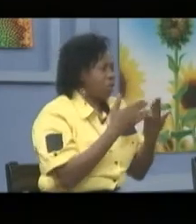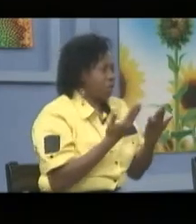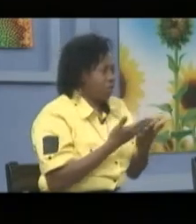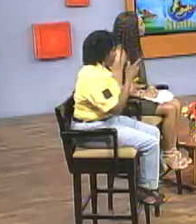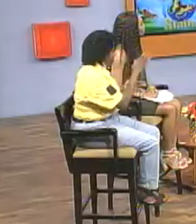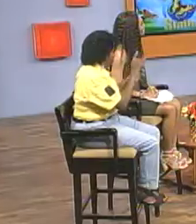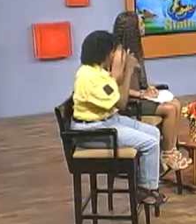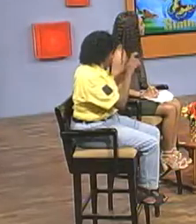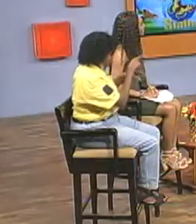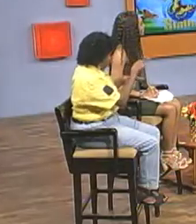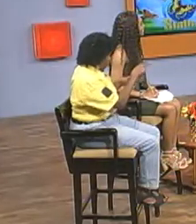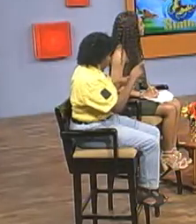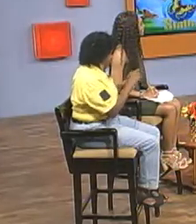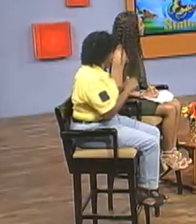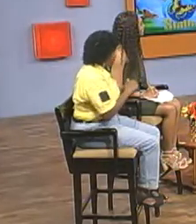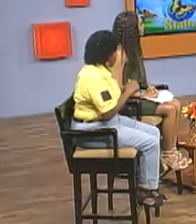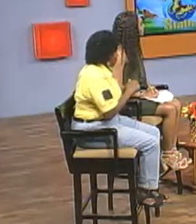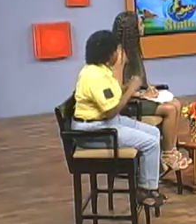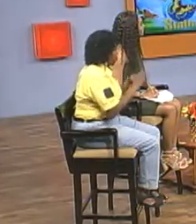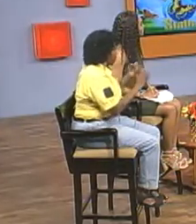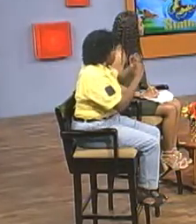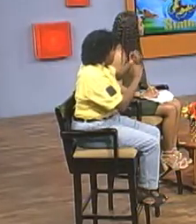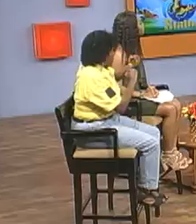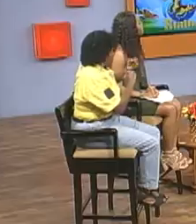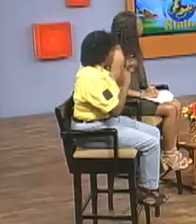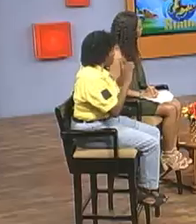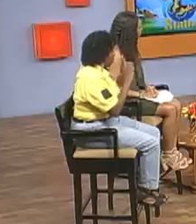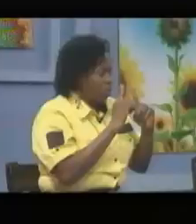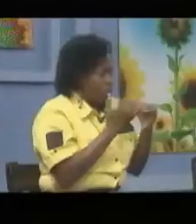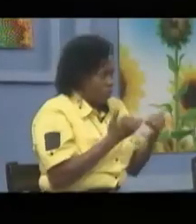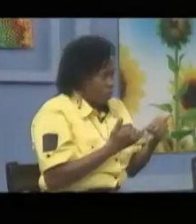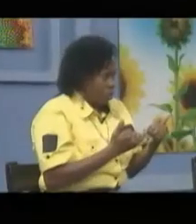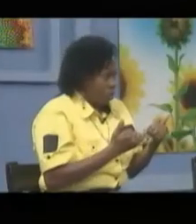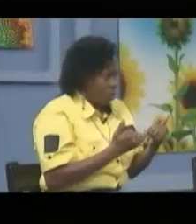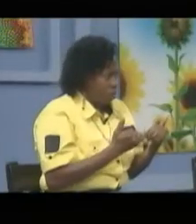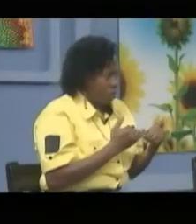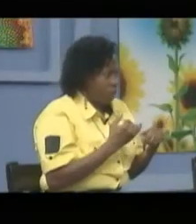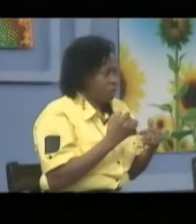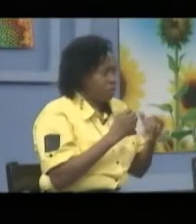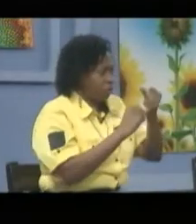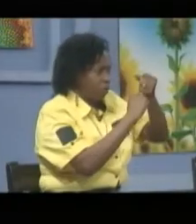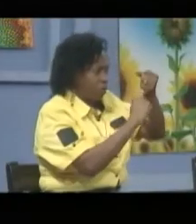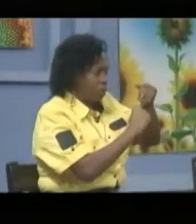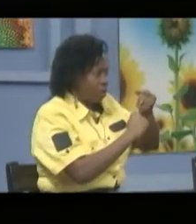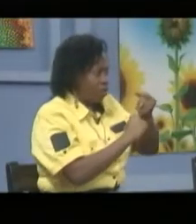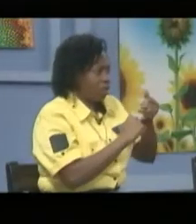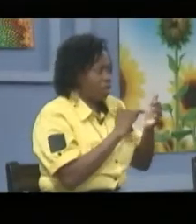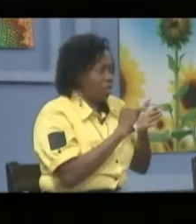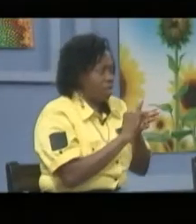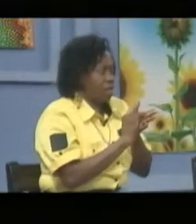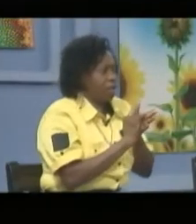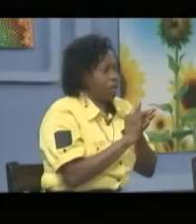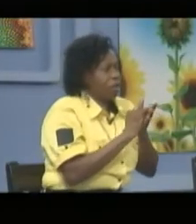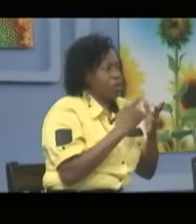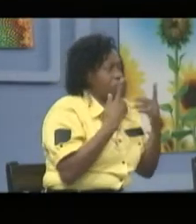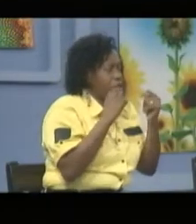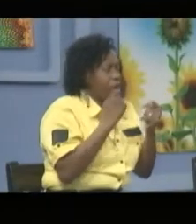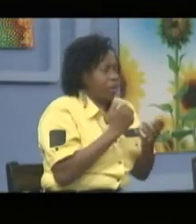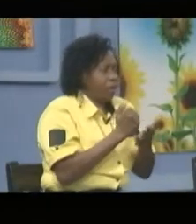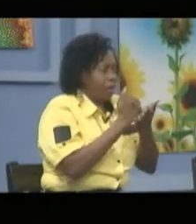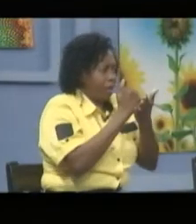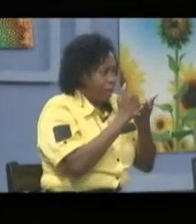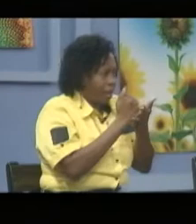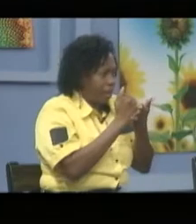the foundation she's going to talk about now, it's a foundation that strives to bridge the gap between